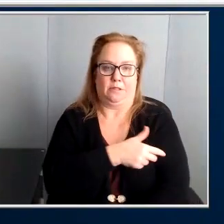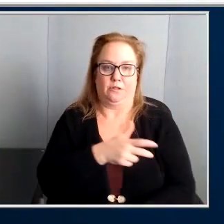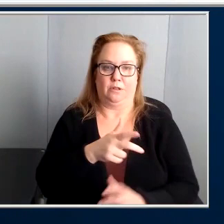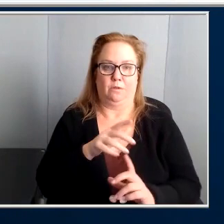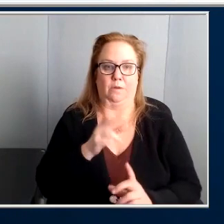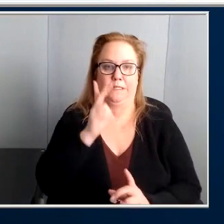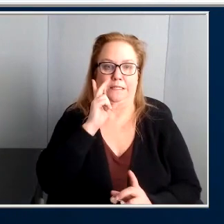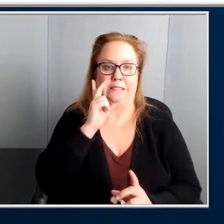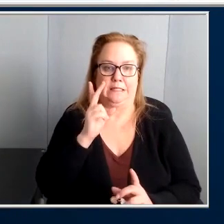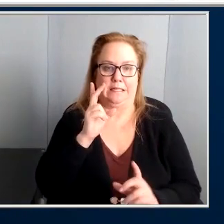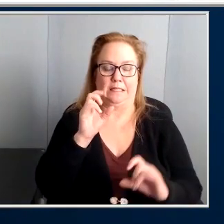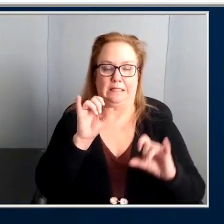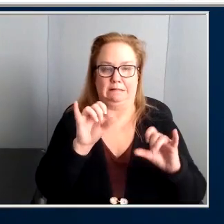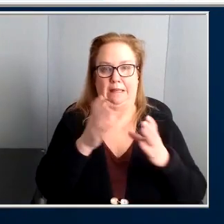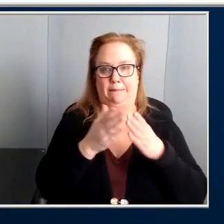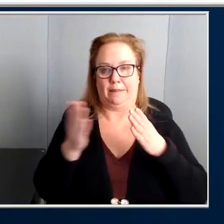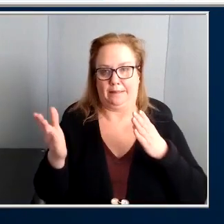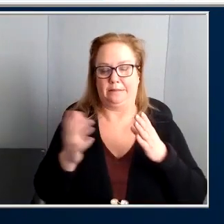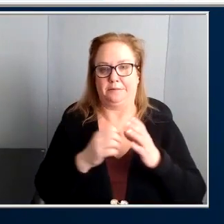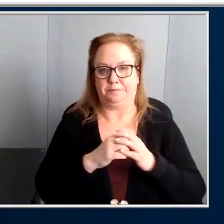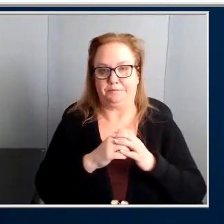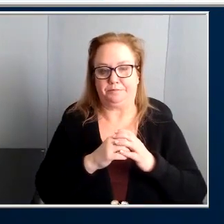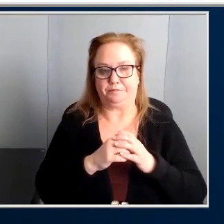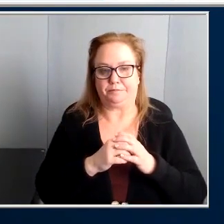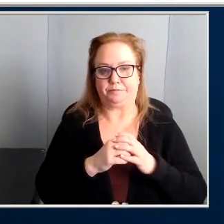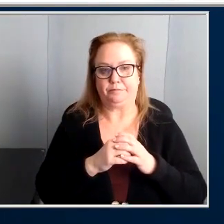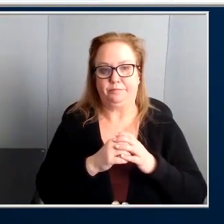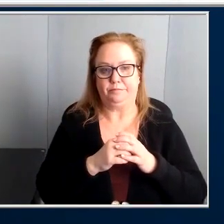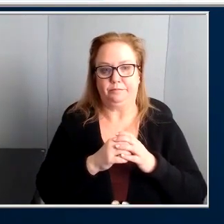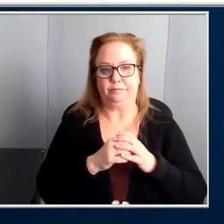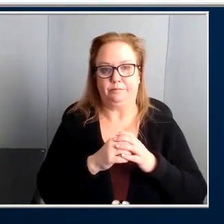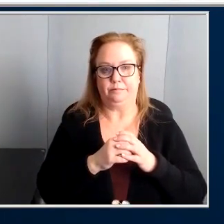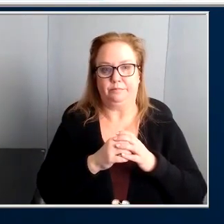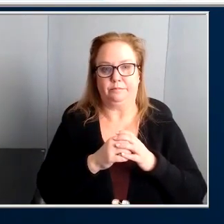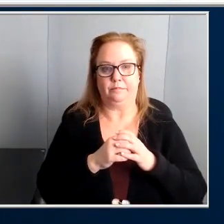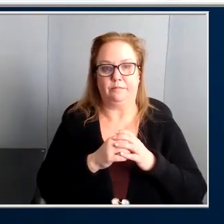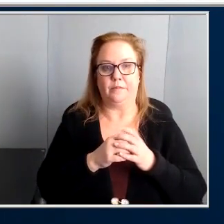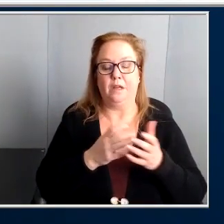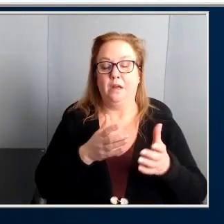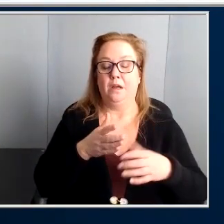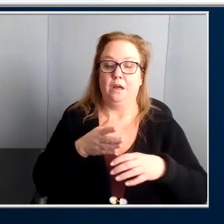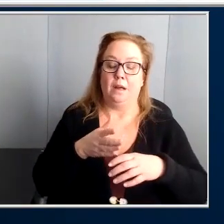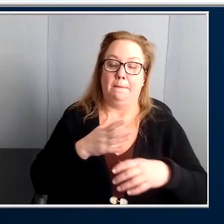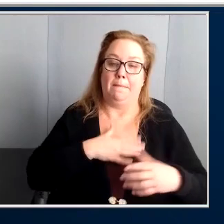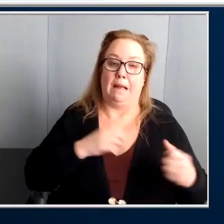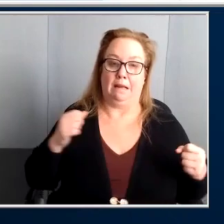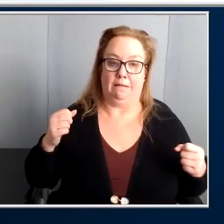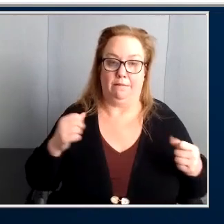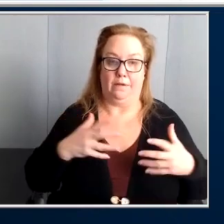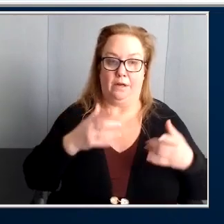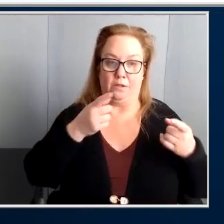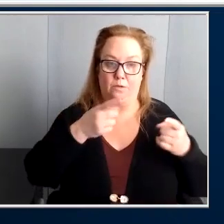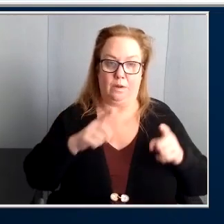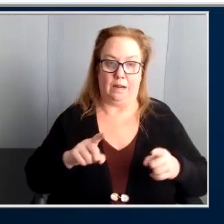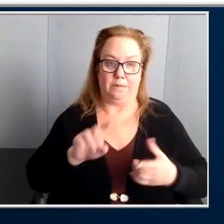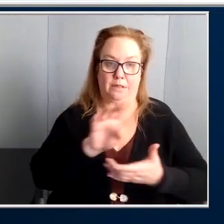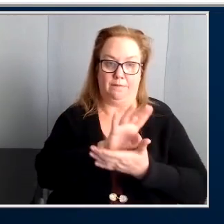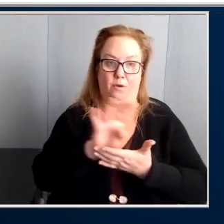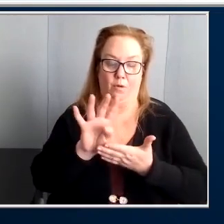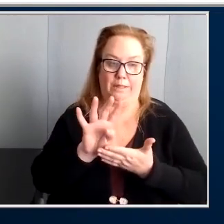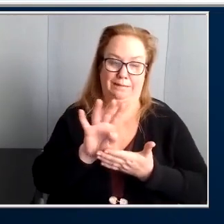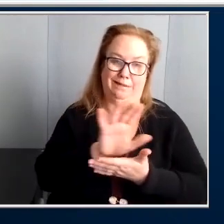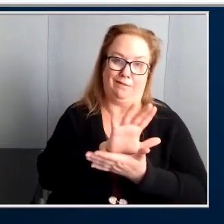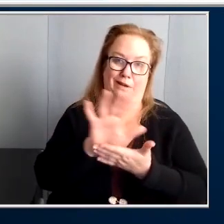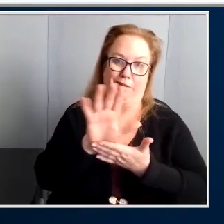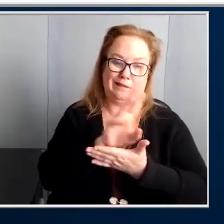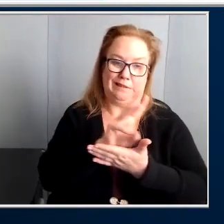some of these same things, and we'll follow it over time. My fear is about what happens to us in 4 to 6 weeks, because